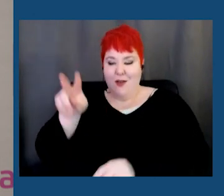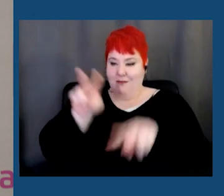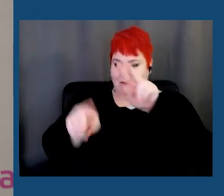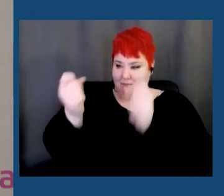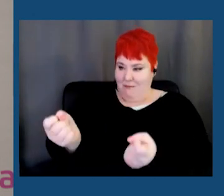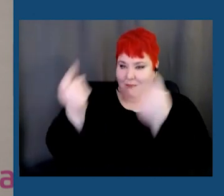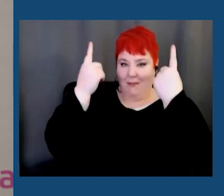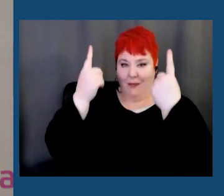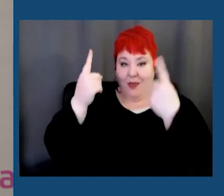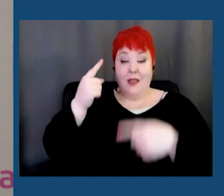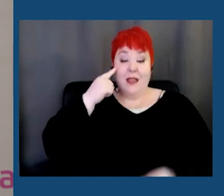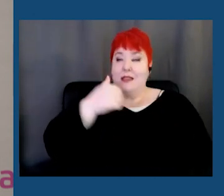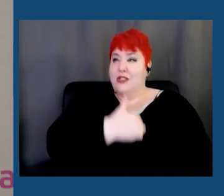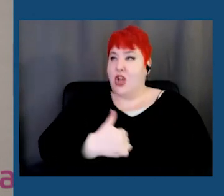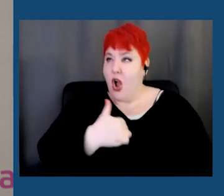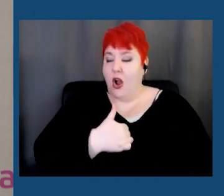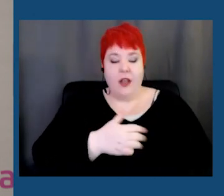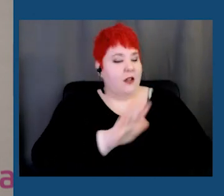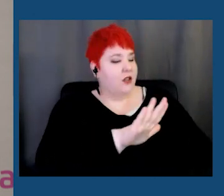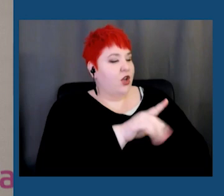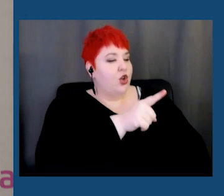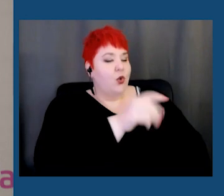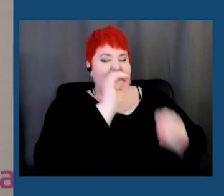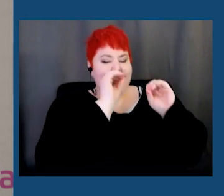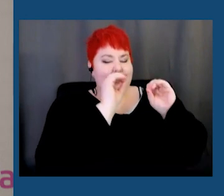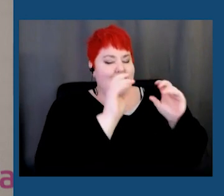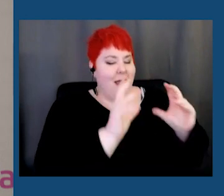reply is, "You have nothing to be sorry about."